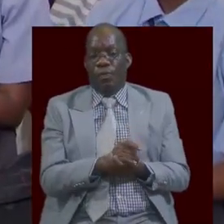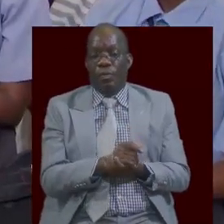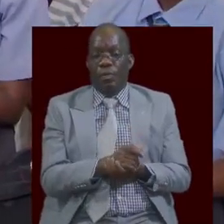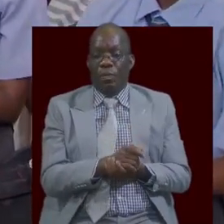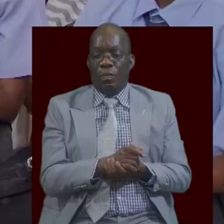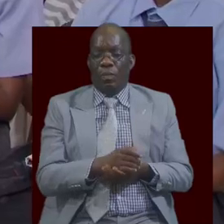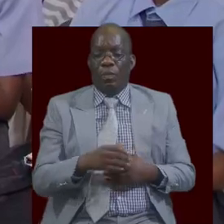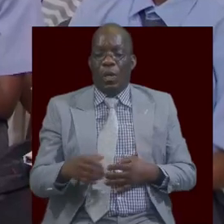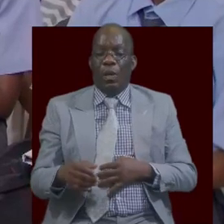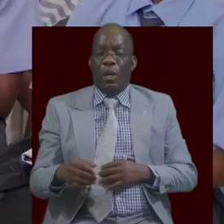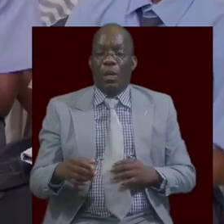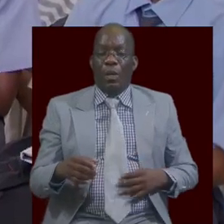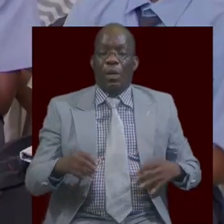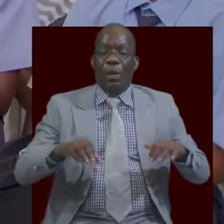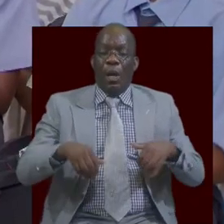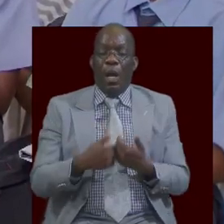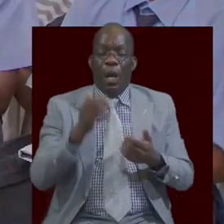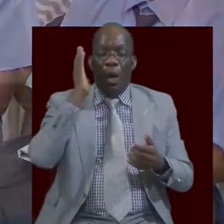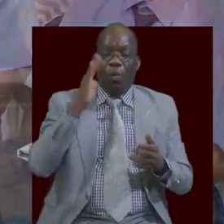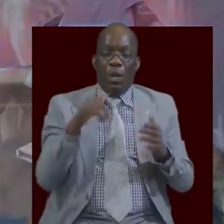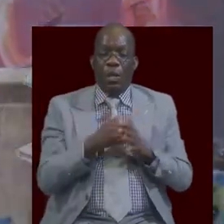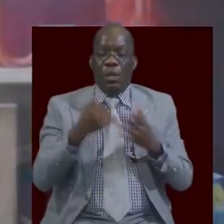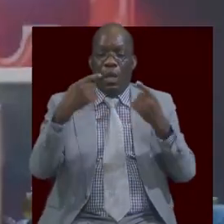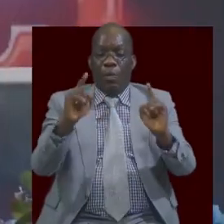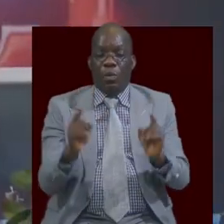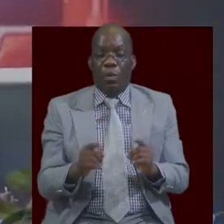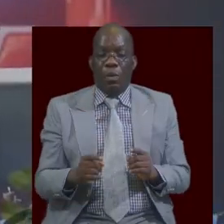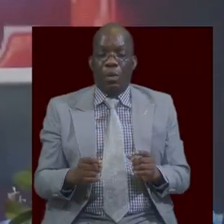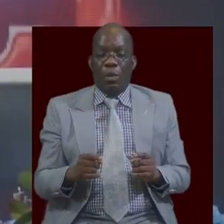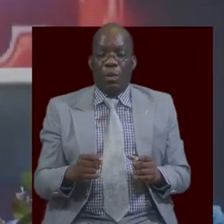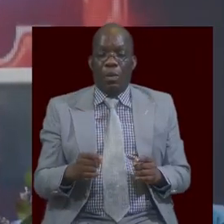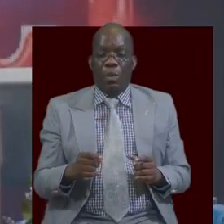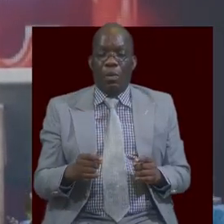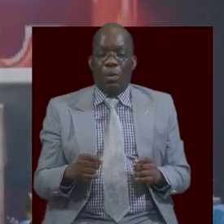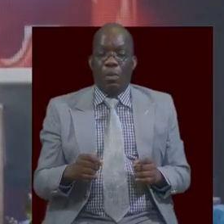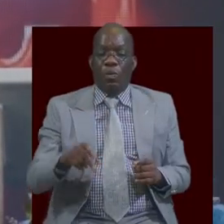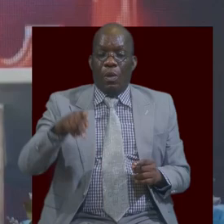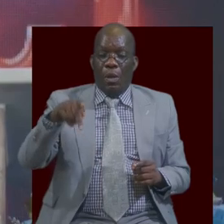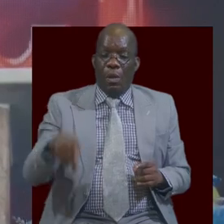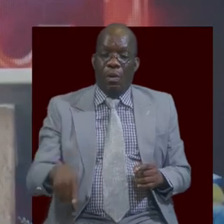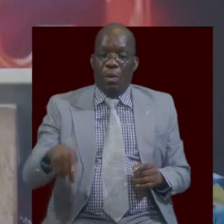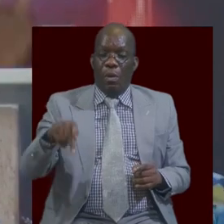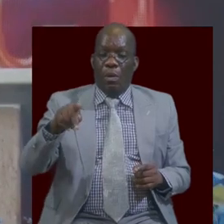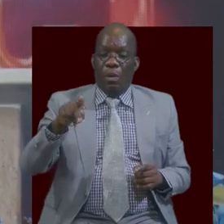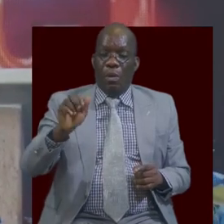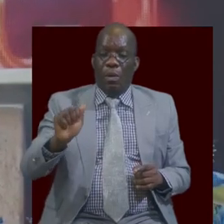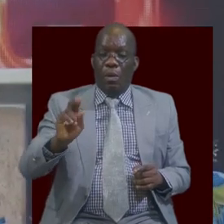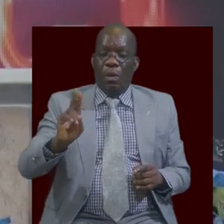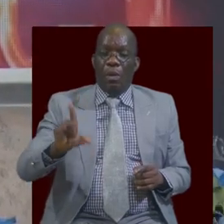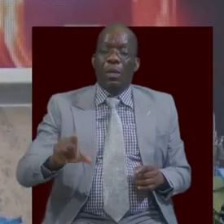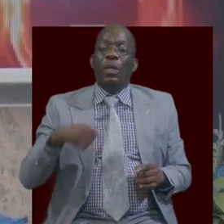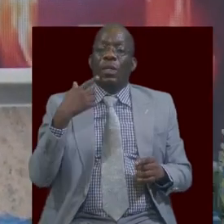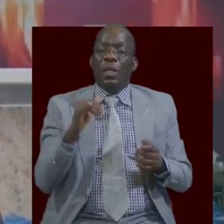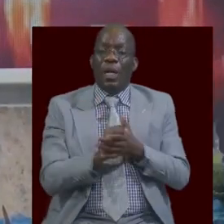How does that happen? Already, Paul the Apostle said, me, the least of